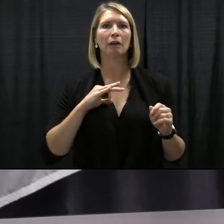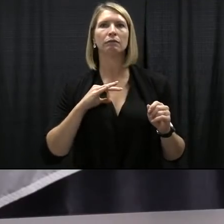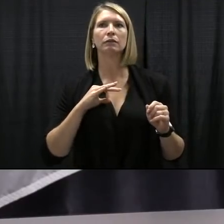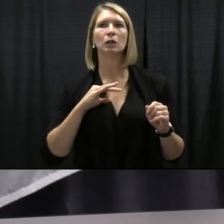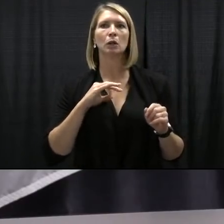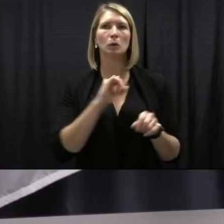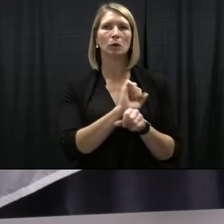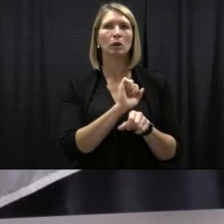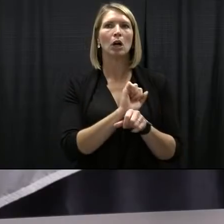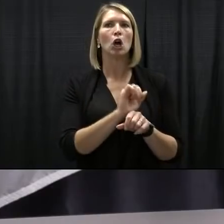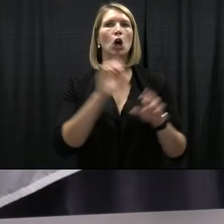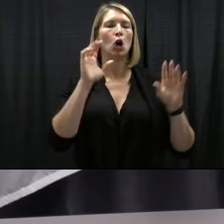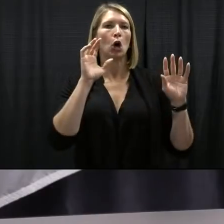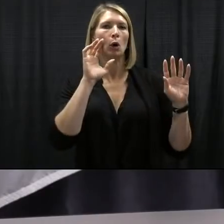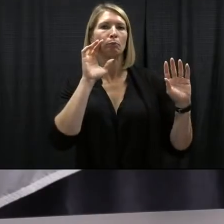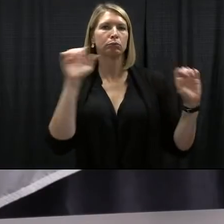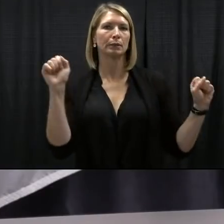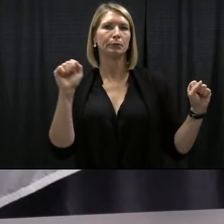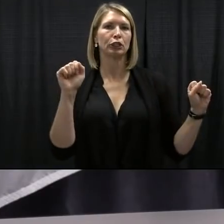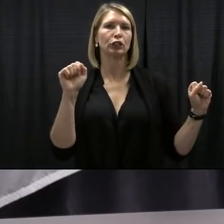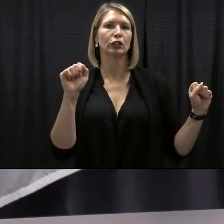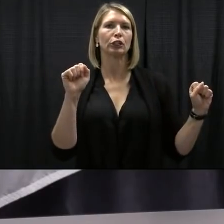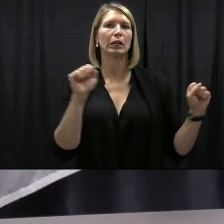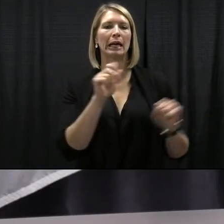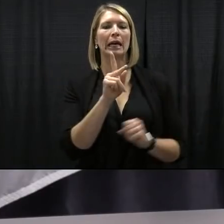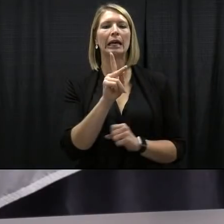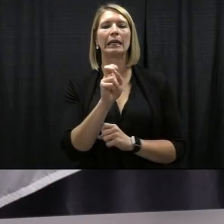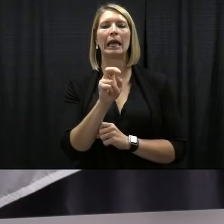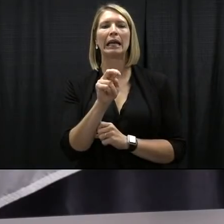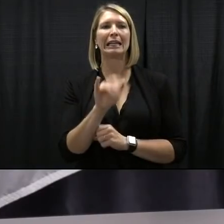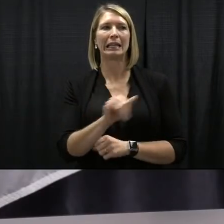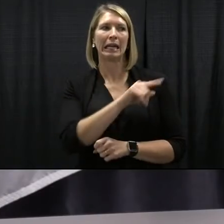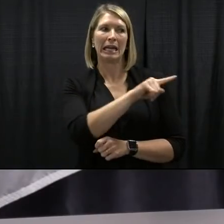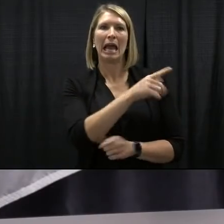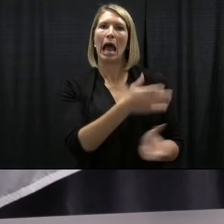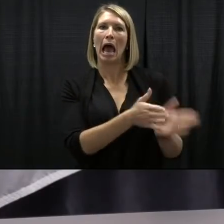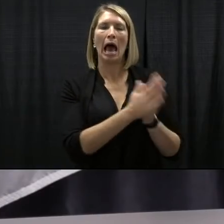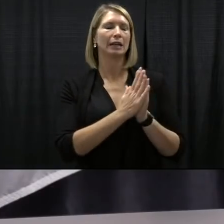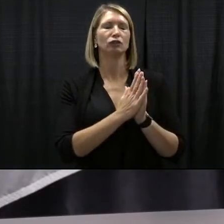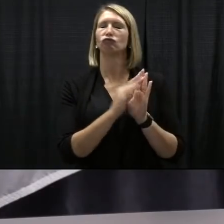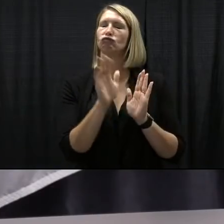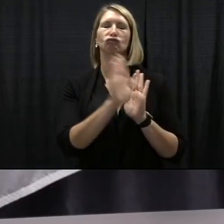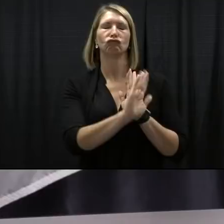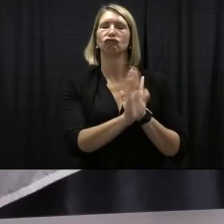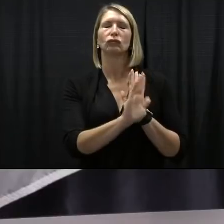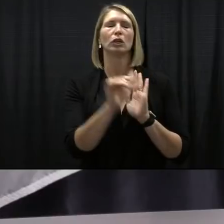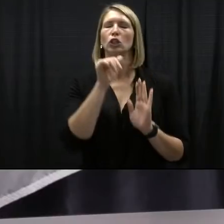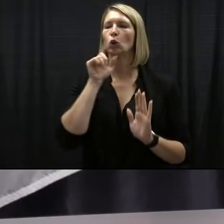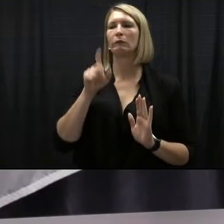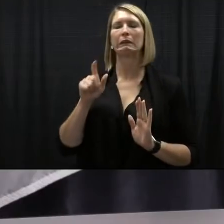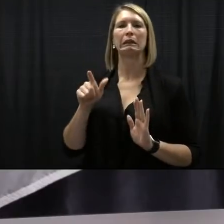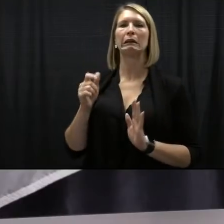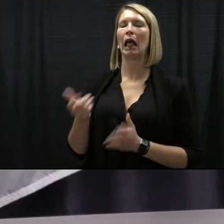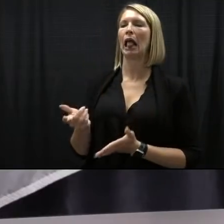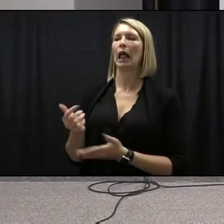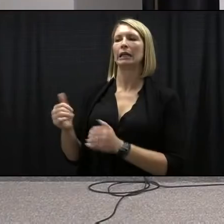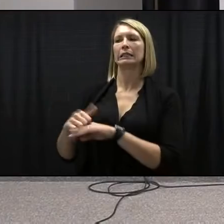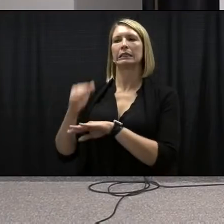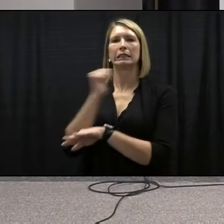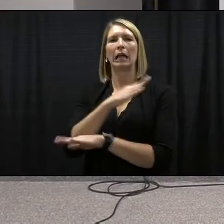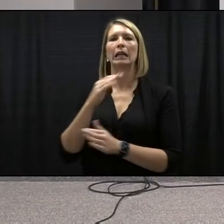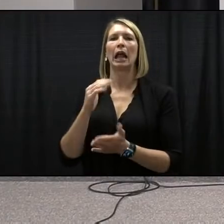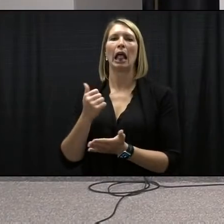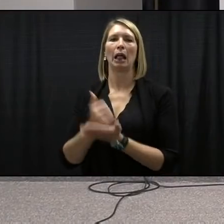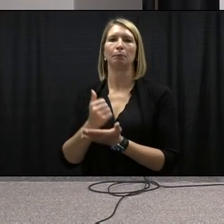Premier Kenney has asked us to stand down at this time. So with that, I'll turn things over now to Dr. Sevier for today's